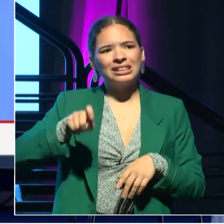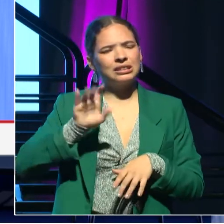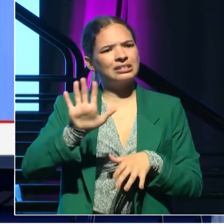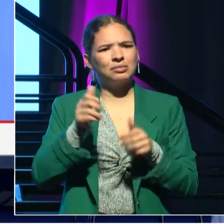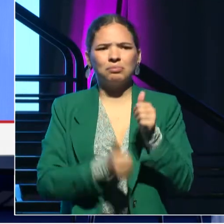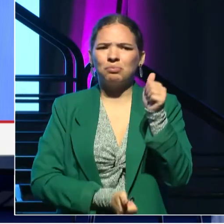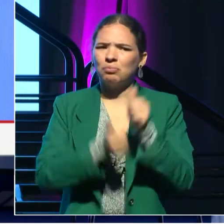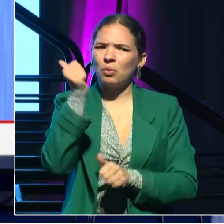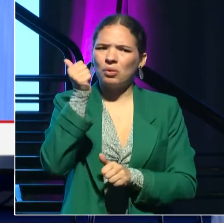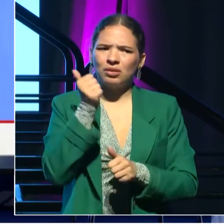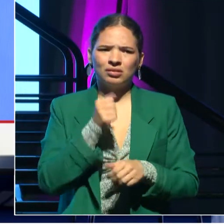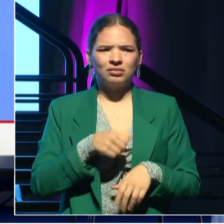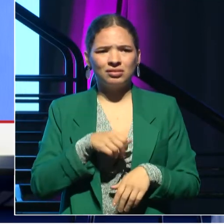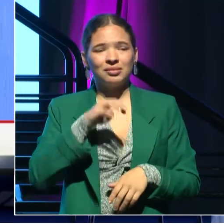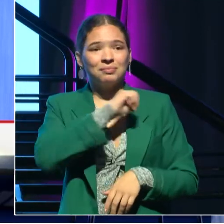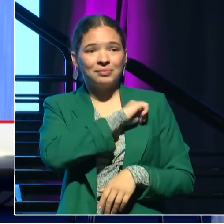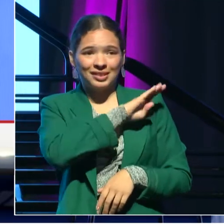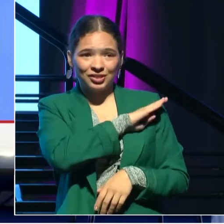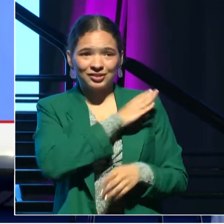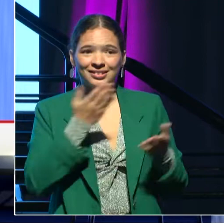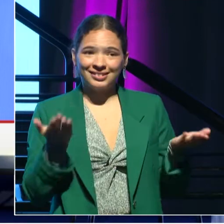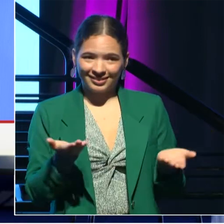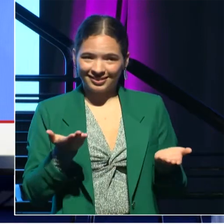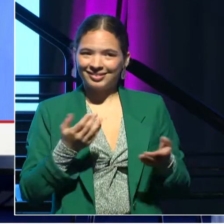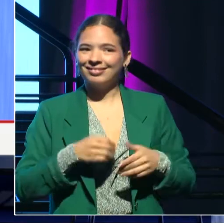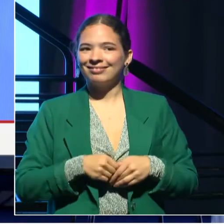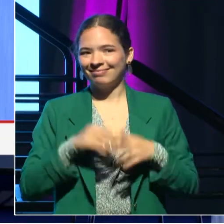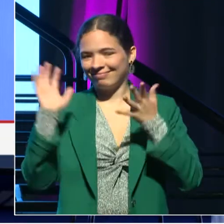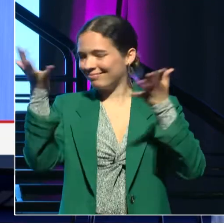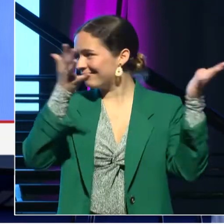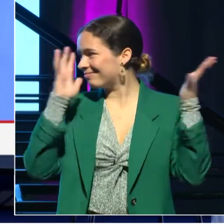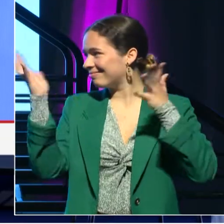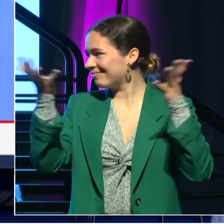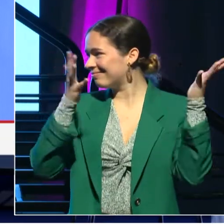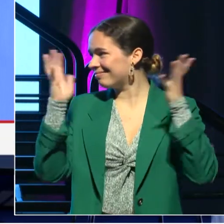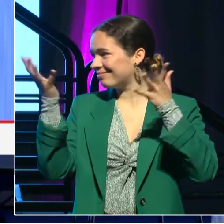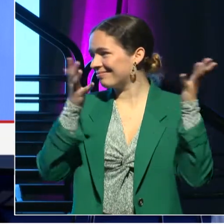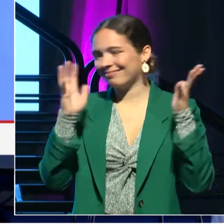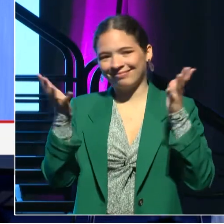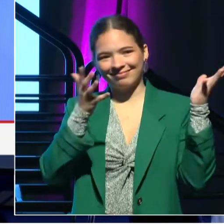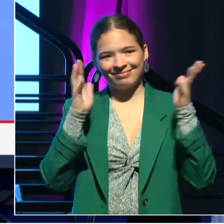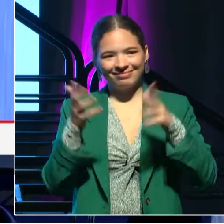of the District of Columbia, the Honorable Muriel Bowser.